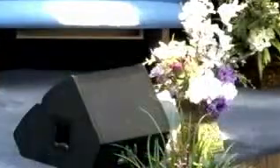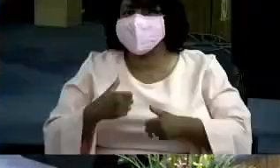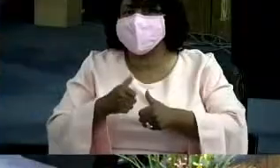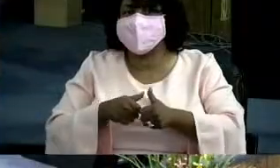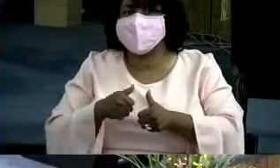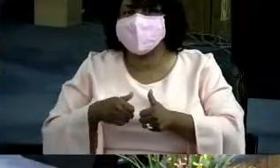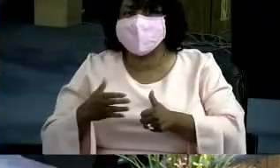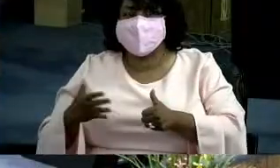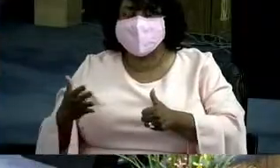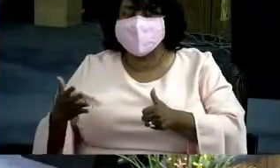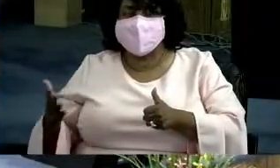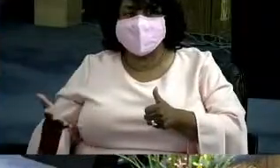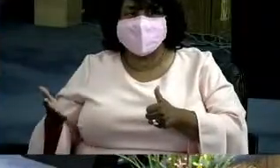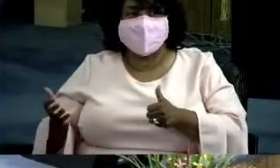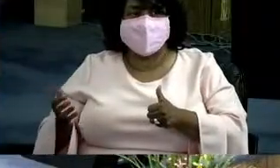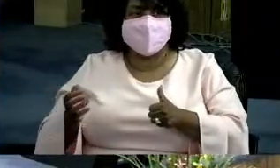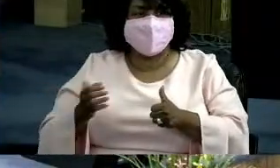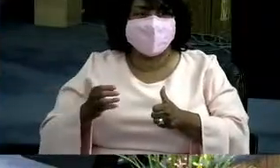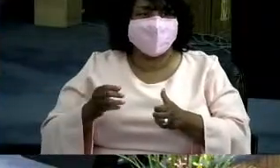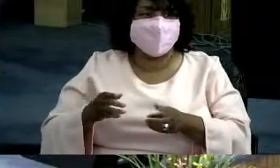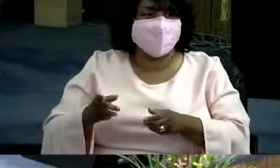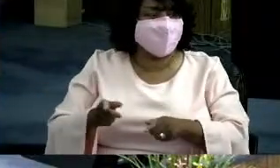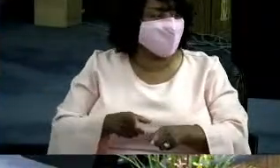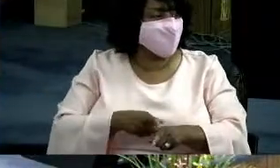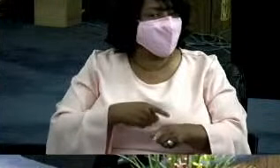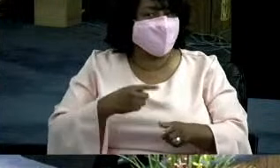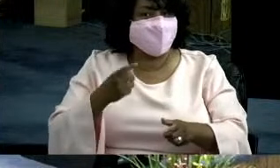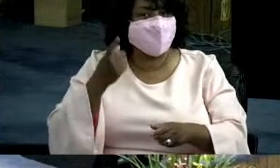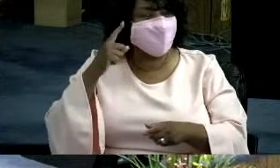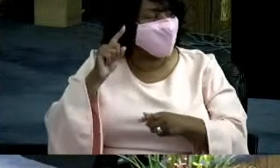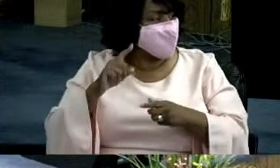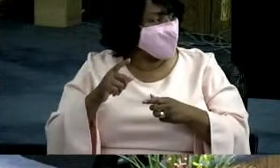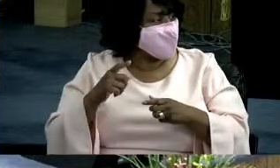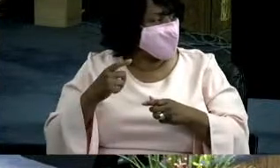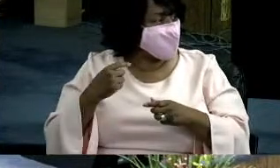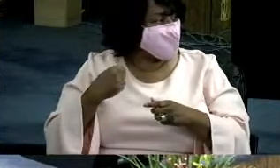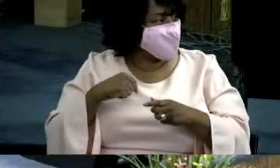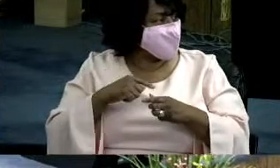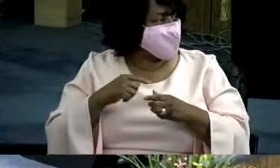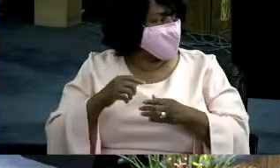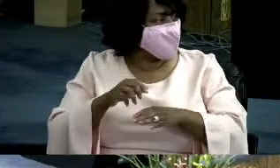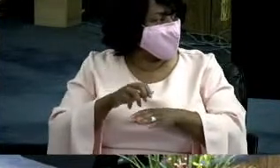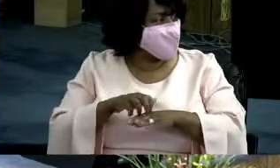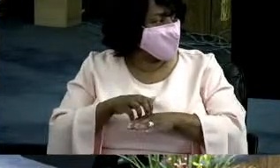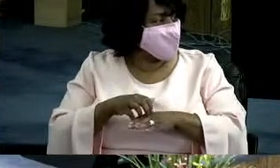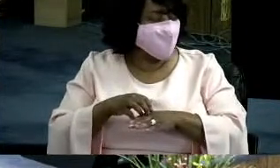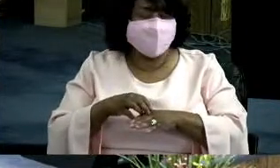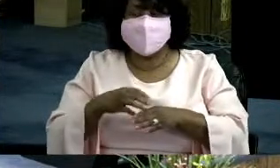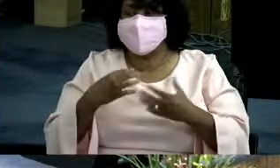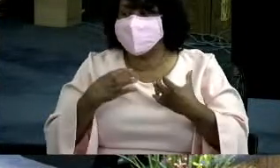everything we long for, everything that we desire, Lord.